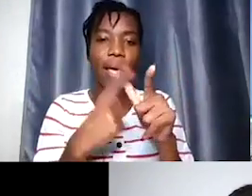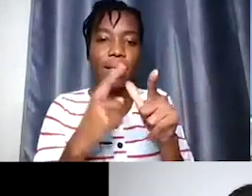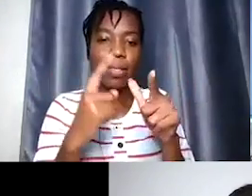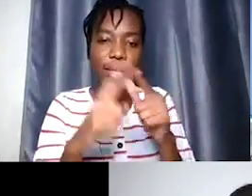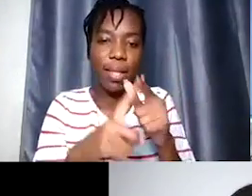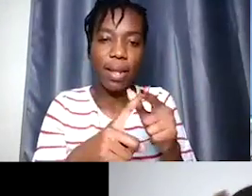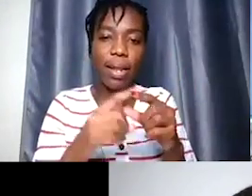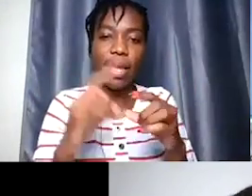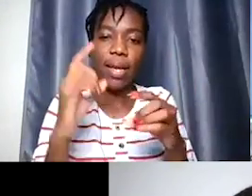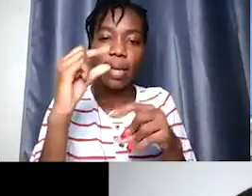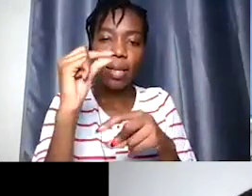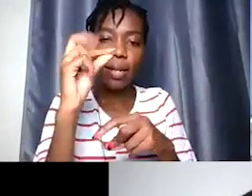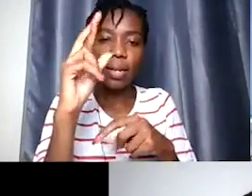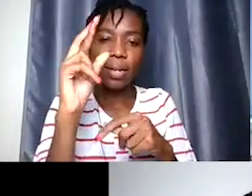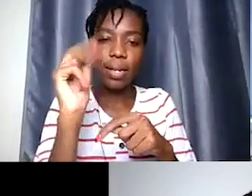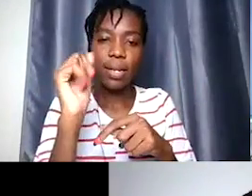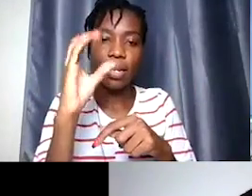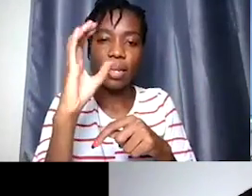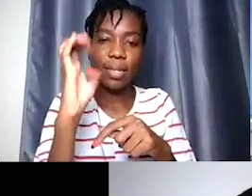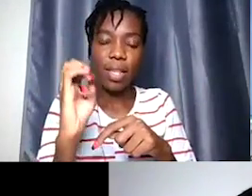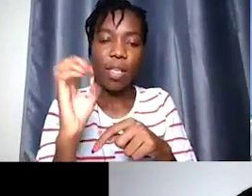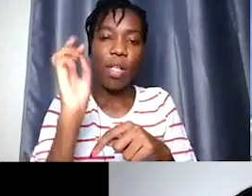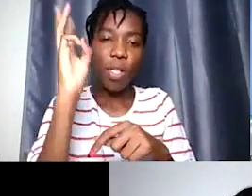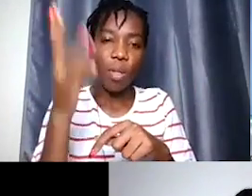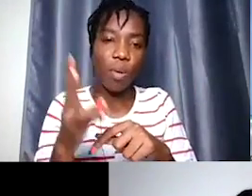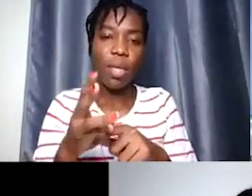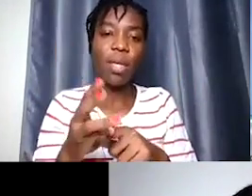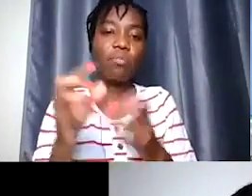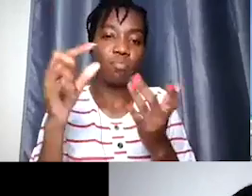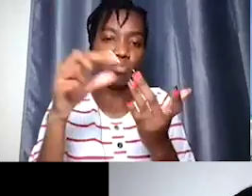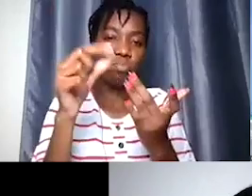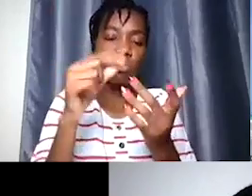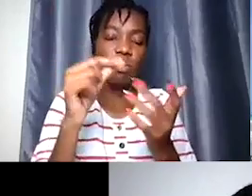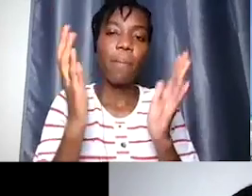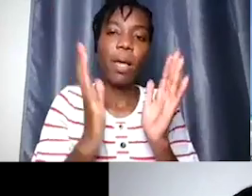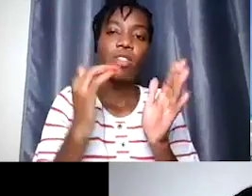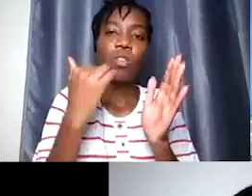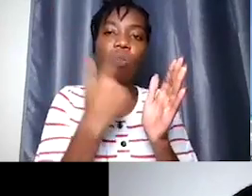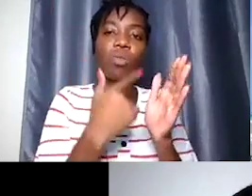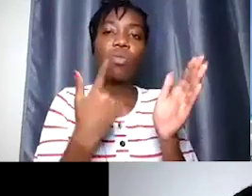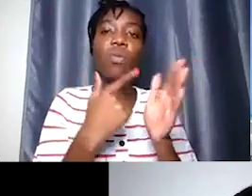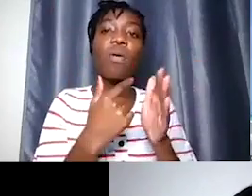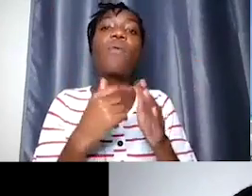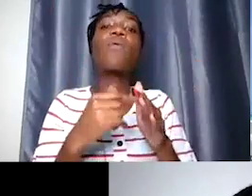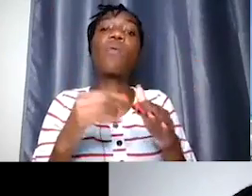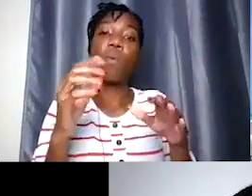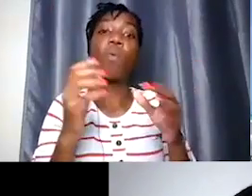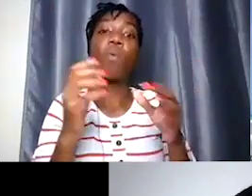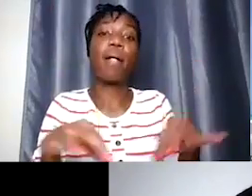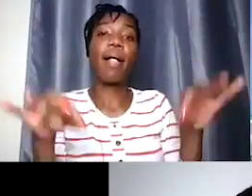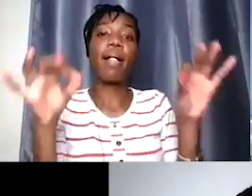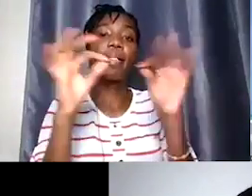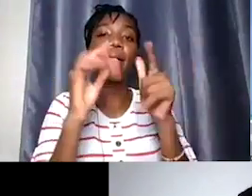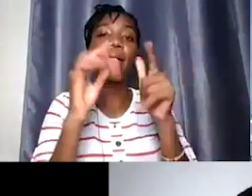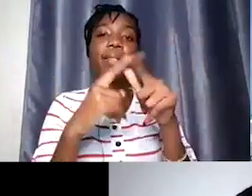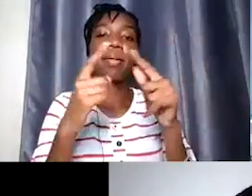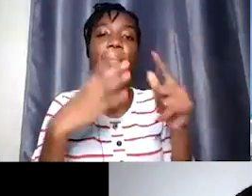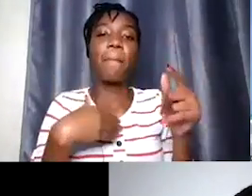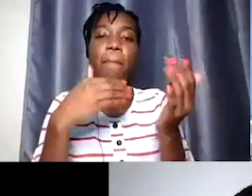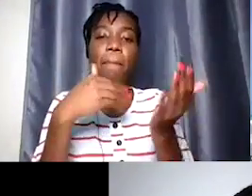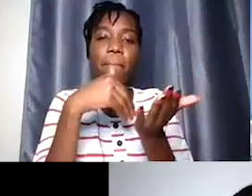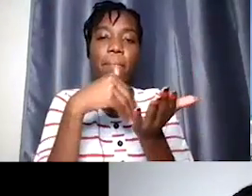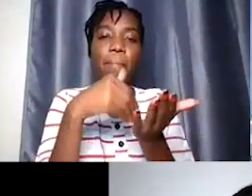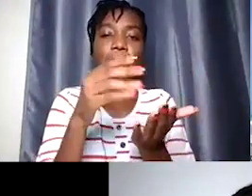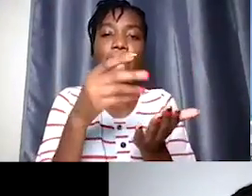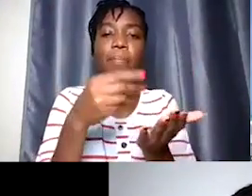we'll select the person who is very, very deserving, and I'll pay for it. All right. Excellent. So